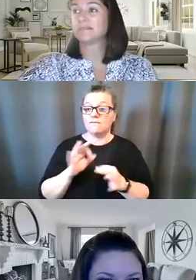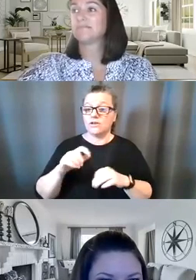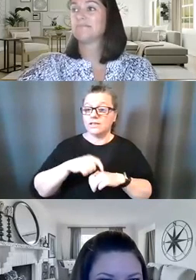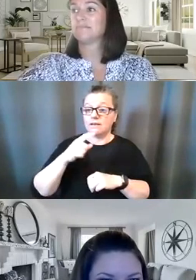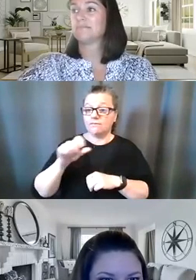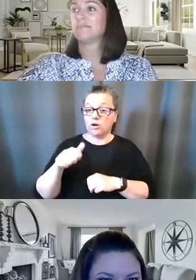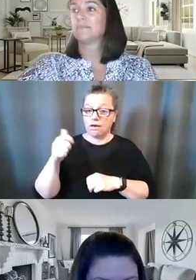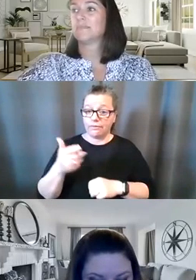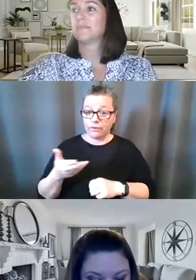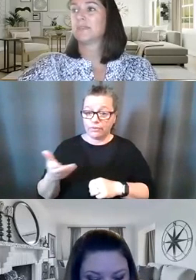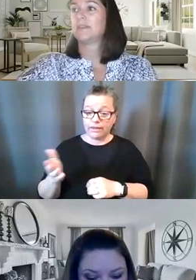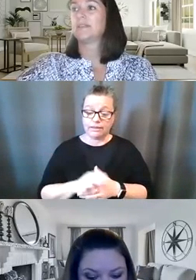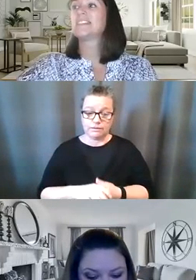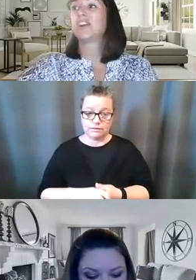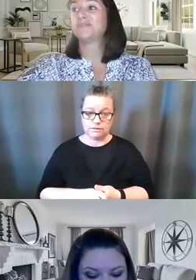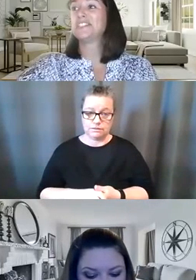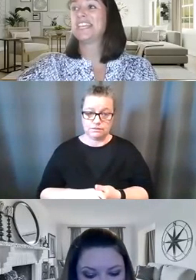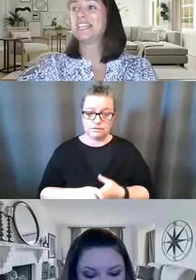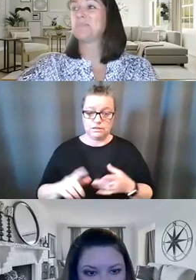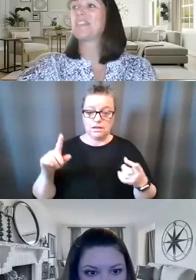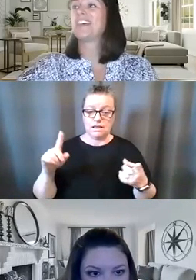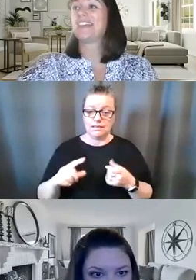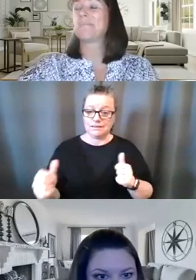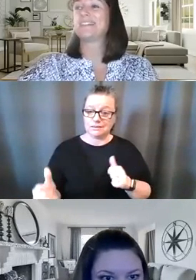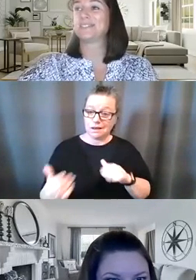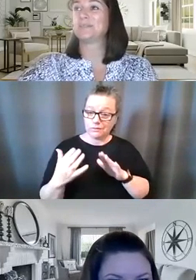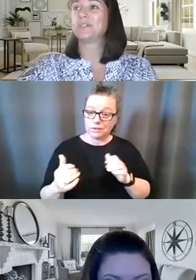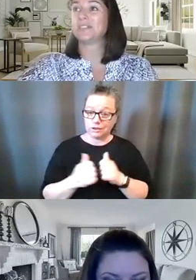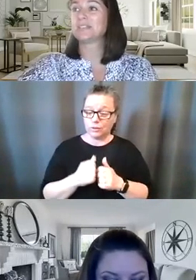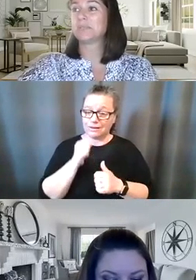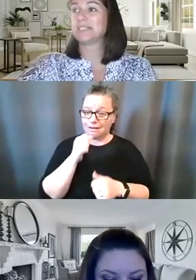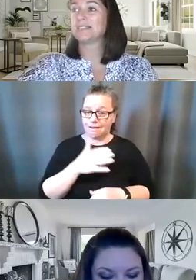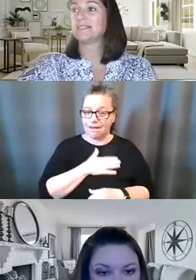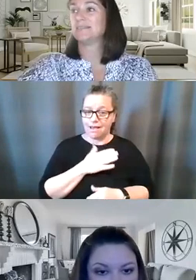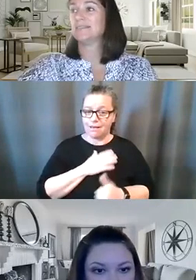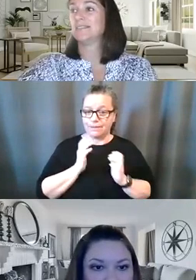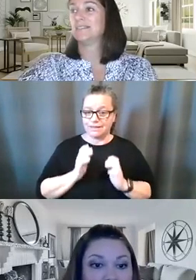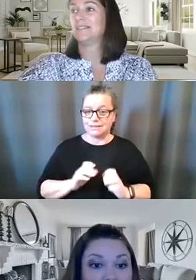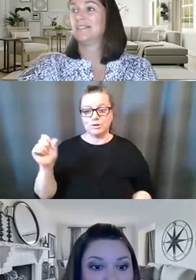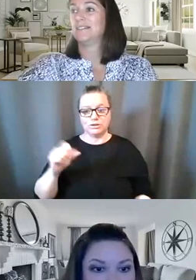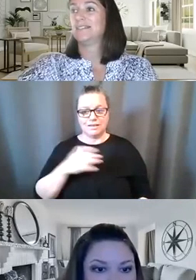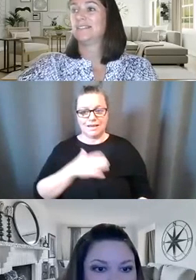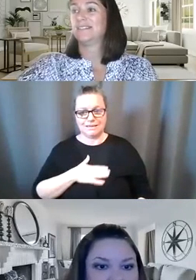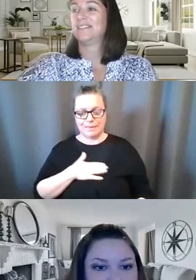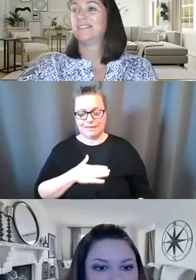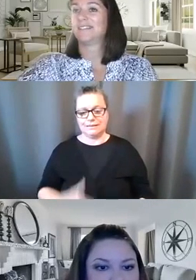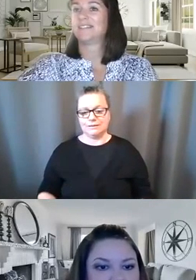things. Less confrontation with unhappy customers. Yes, please.